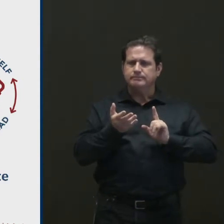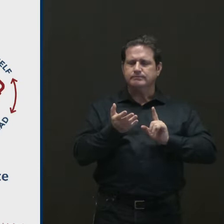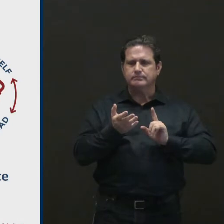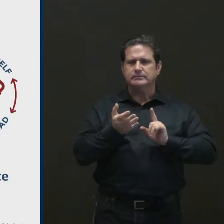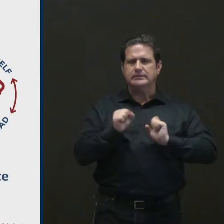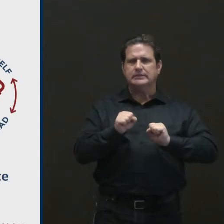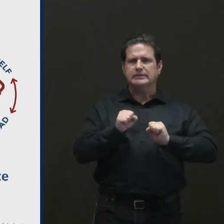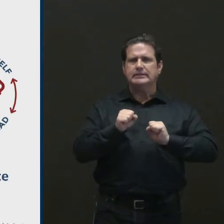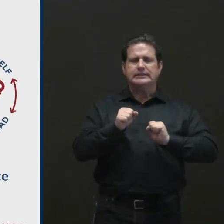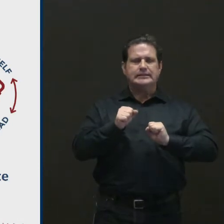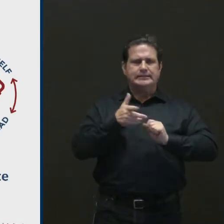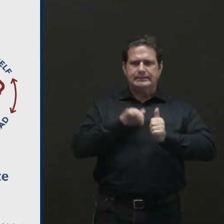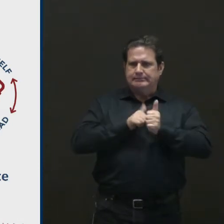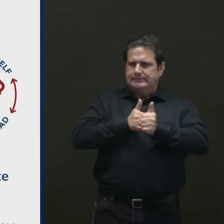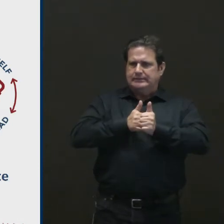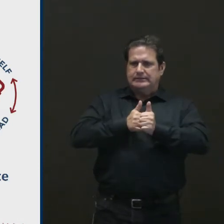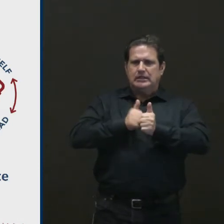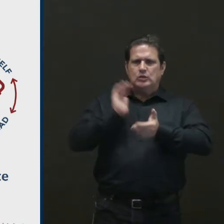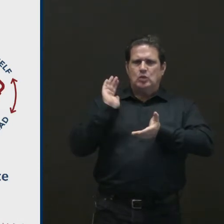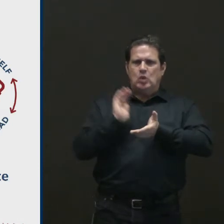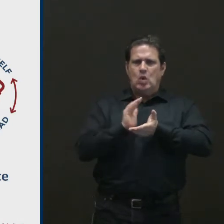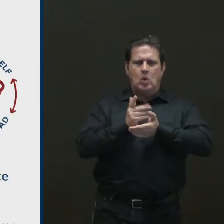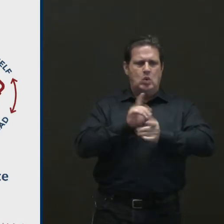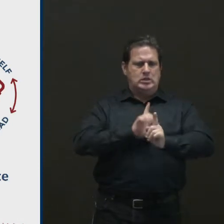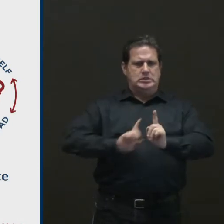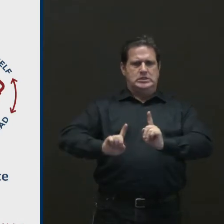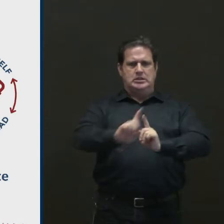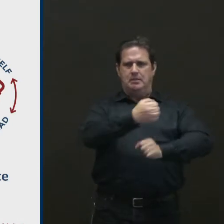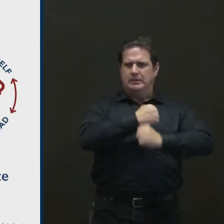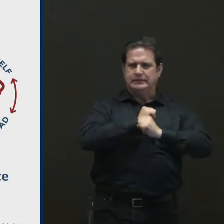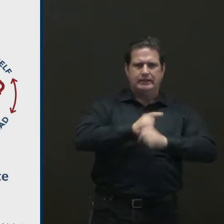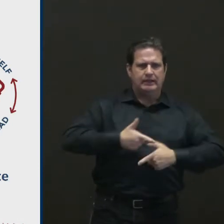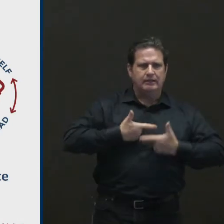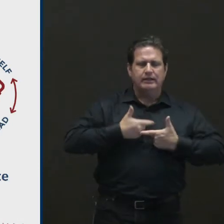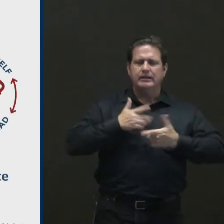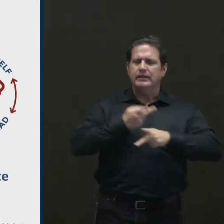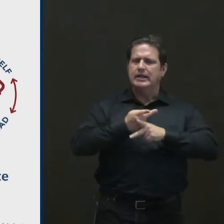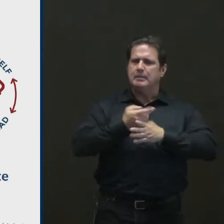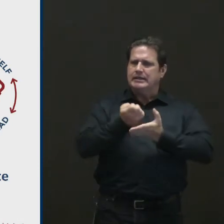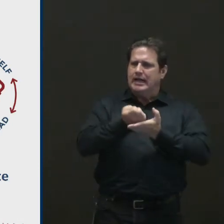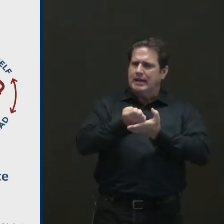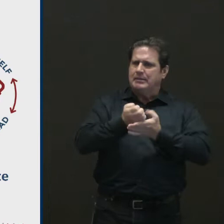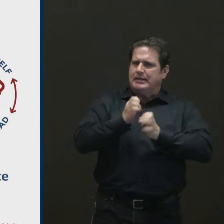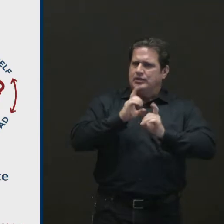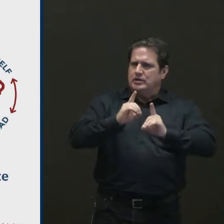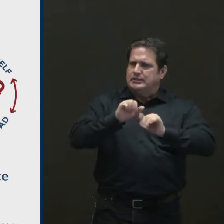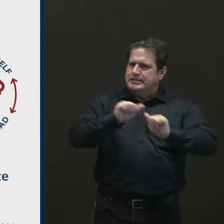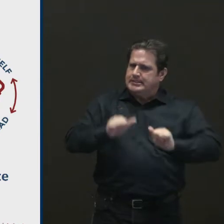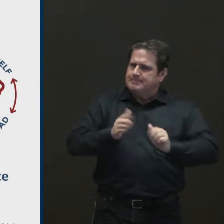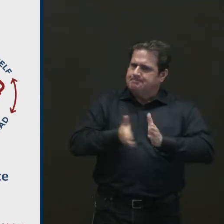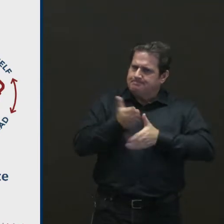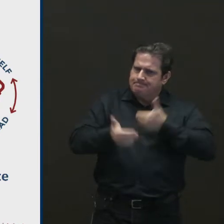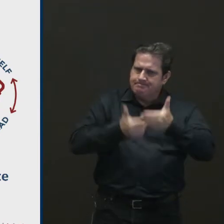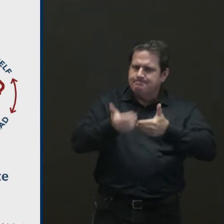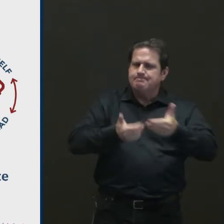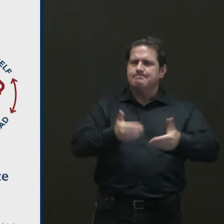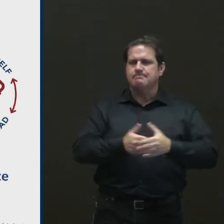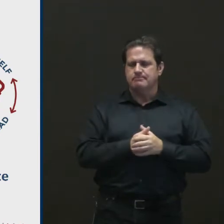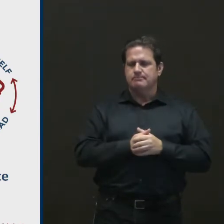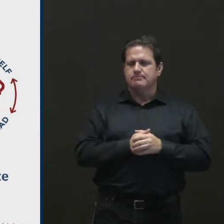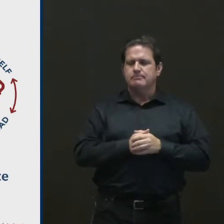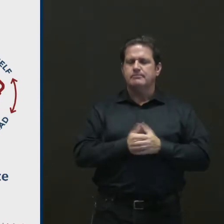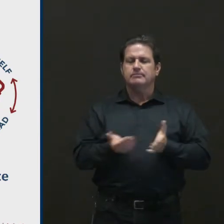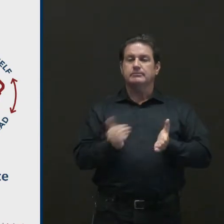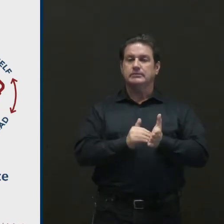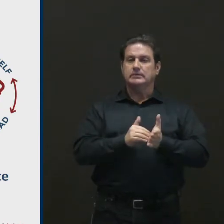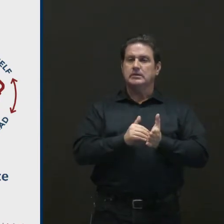likely to be able to keep transmissions low, protect people's lives, and keep our economy and education systems moving forward. So